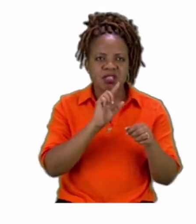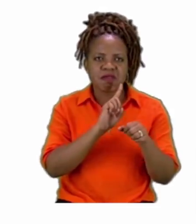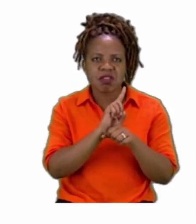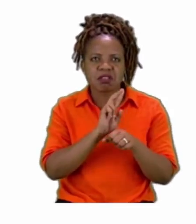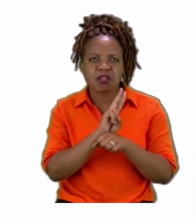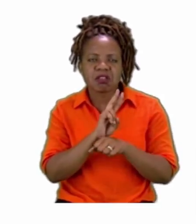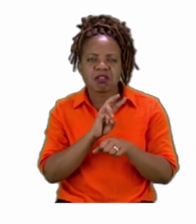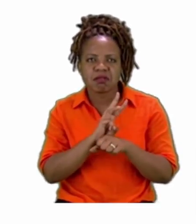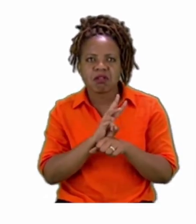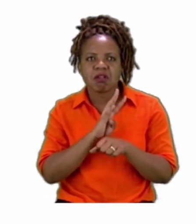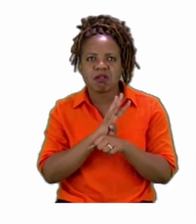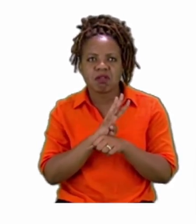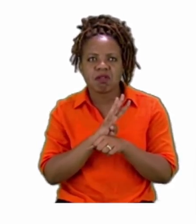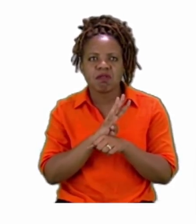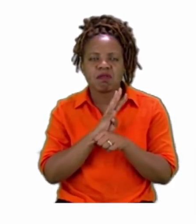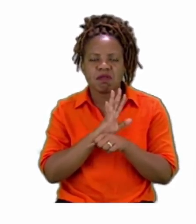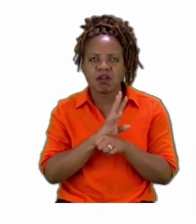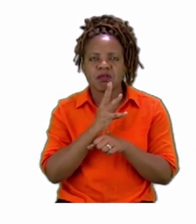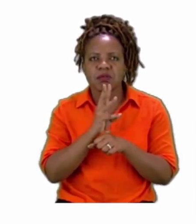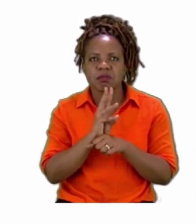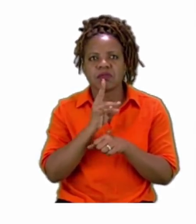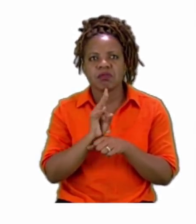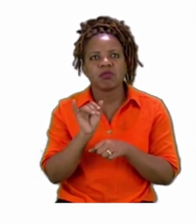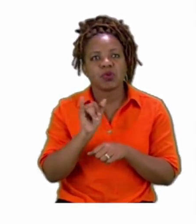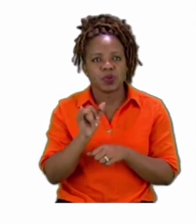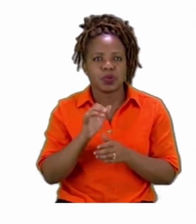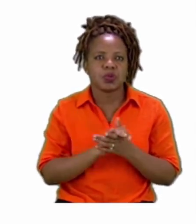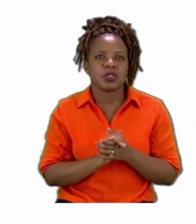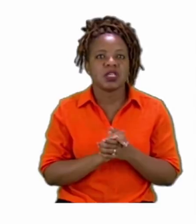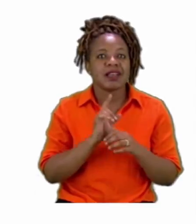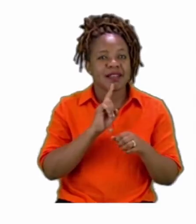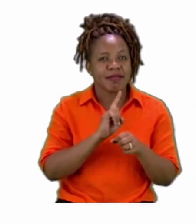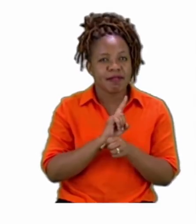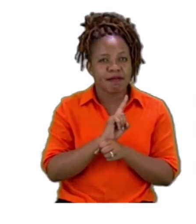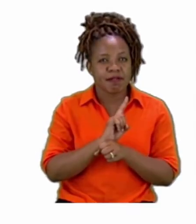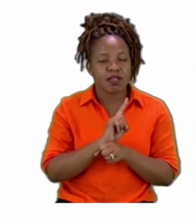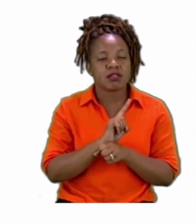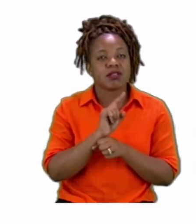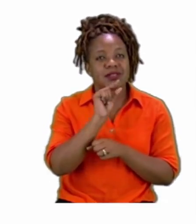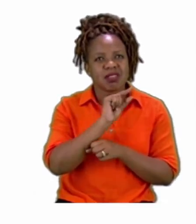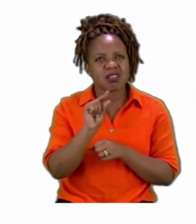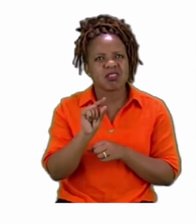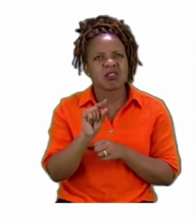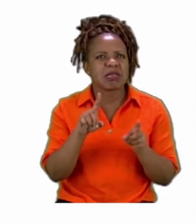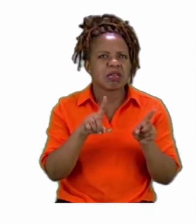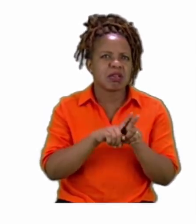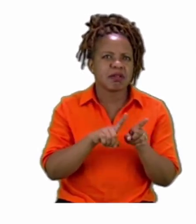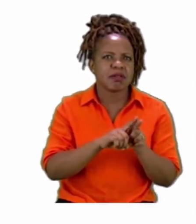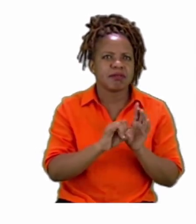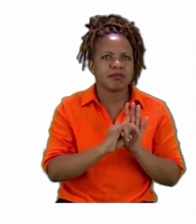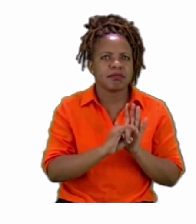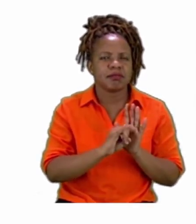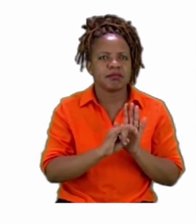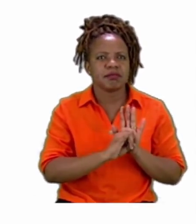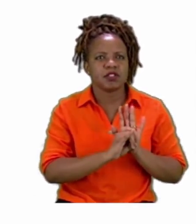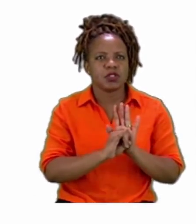Now we have the person's name that we are looking for, and the person's name is Sammy. But not